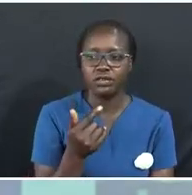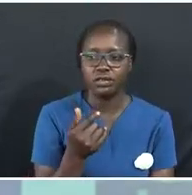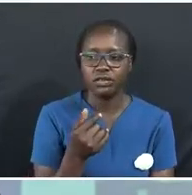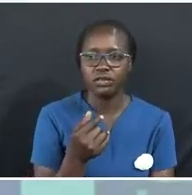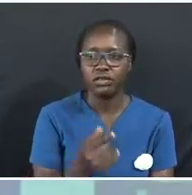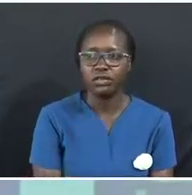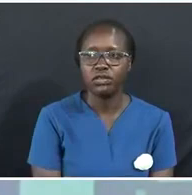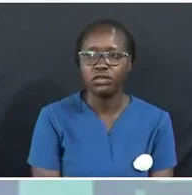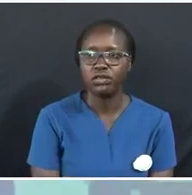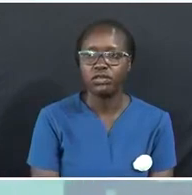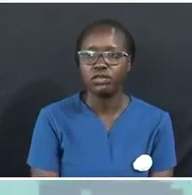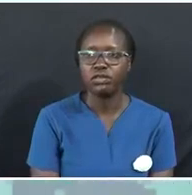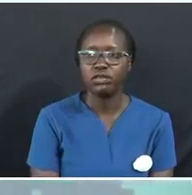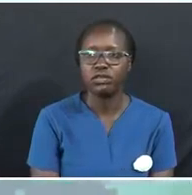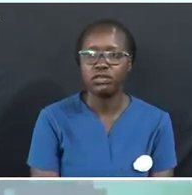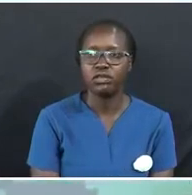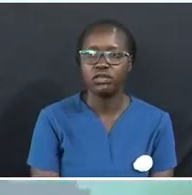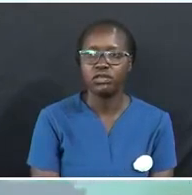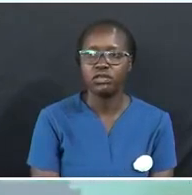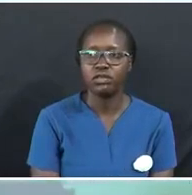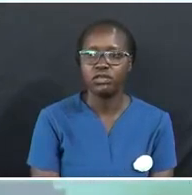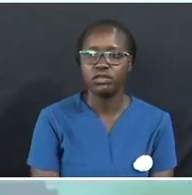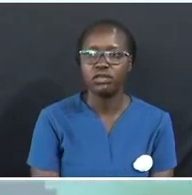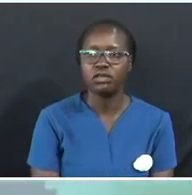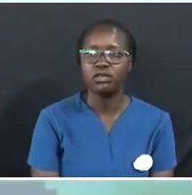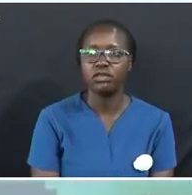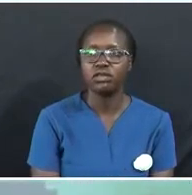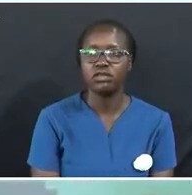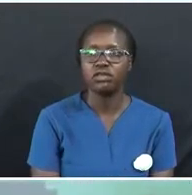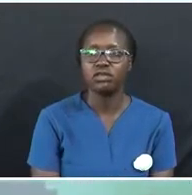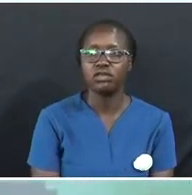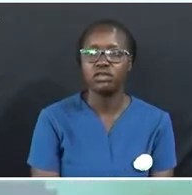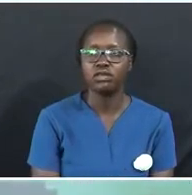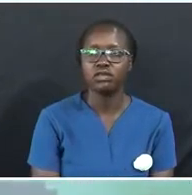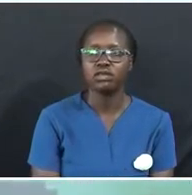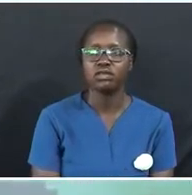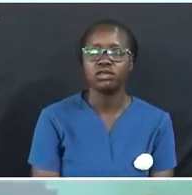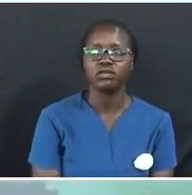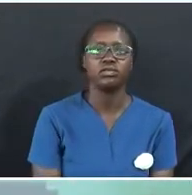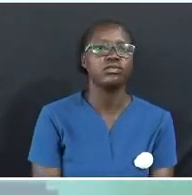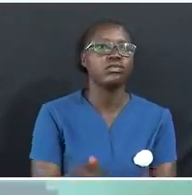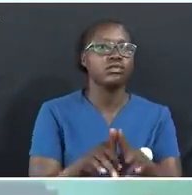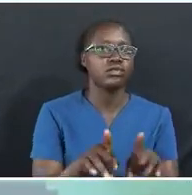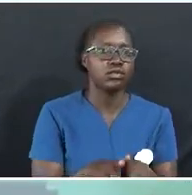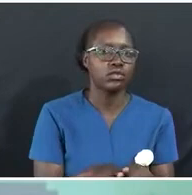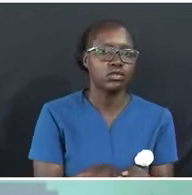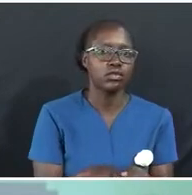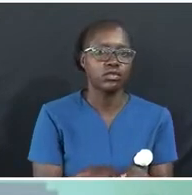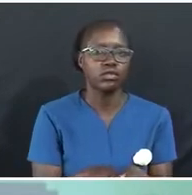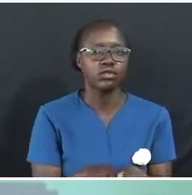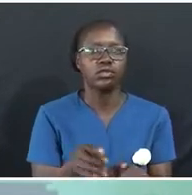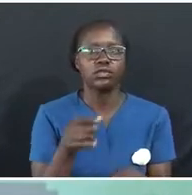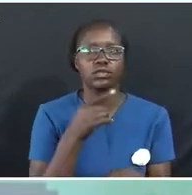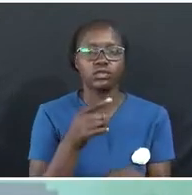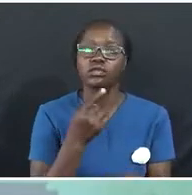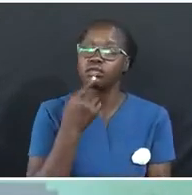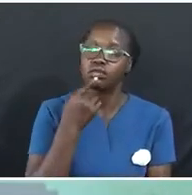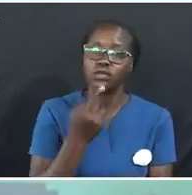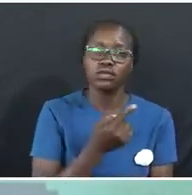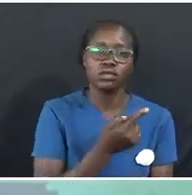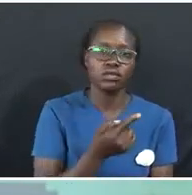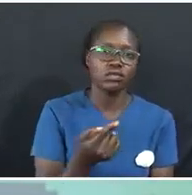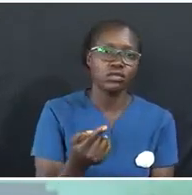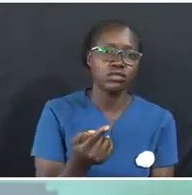They have said. And it is possible, even here in the midst, there's one person who has just leaves a text and says, I am assuring you